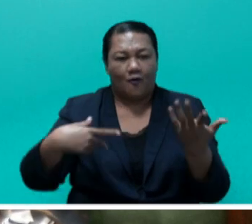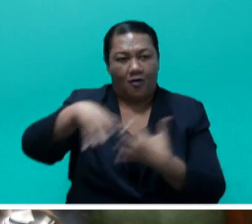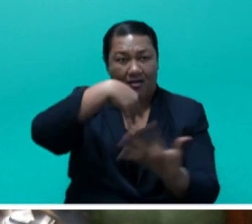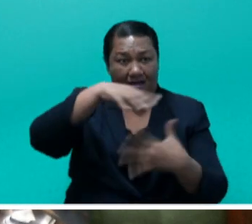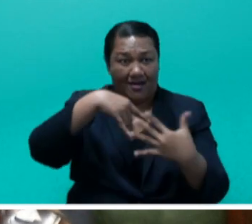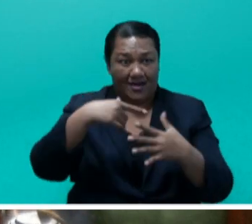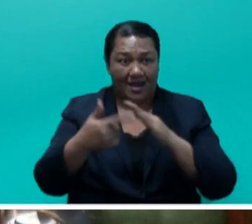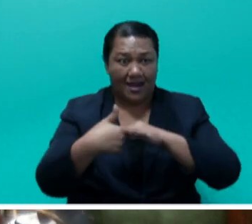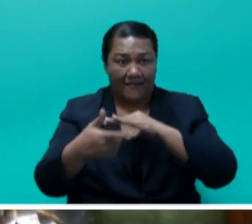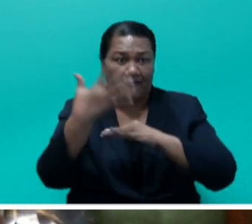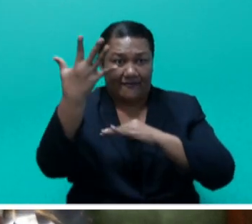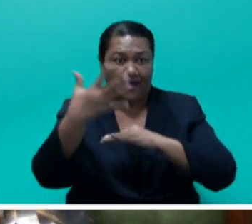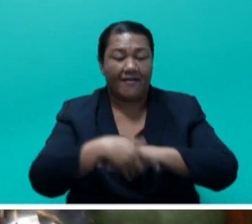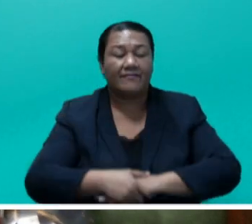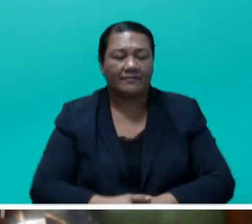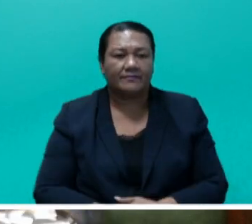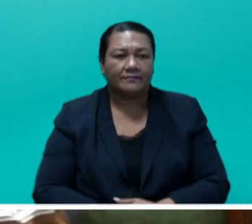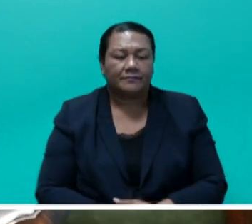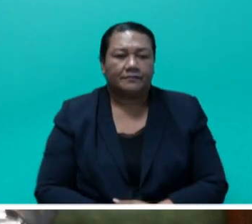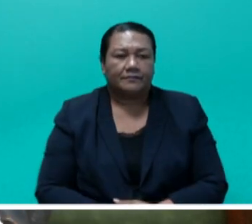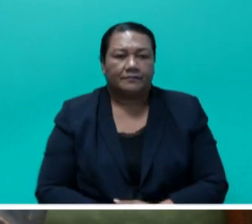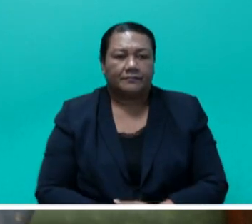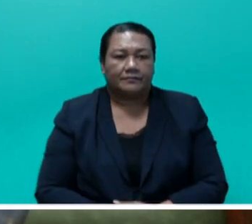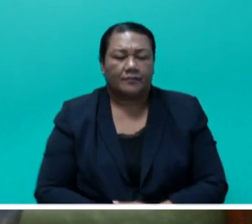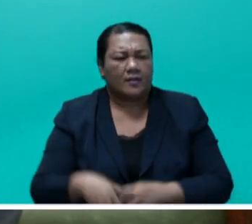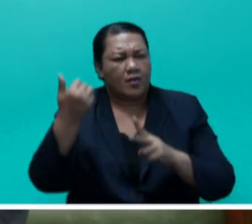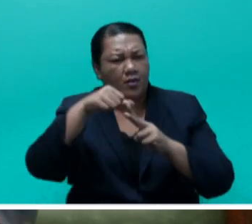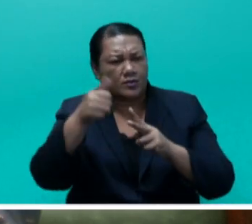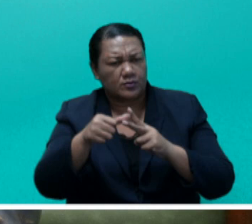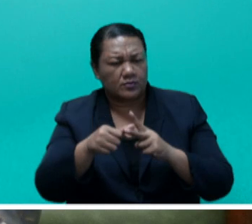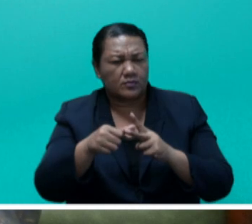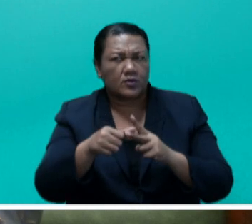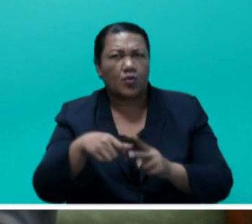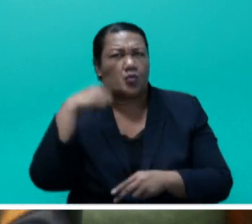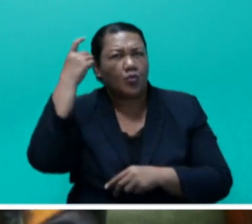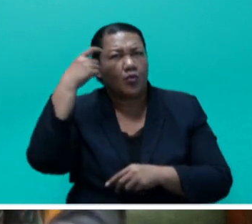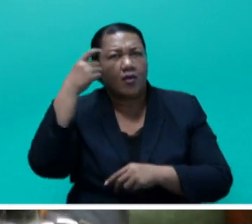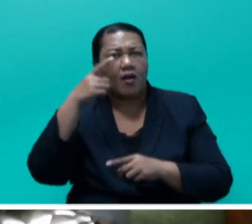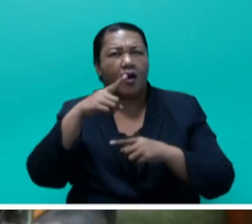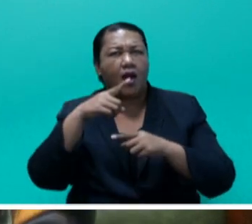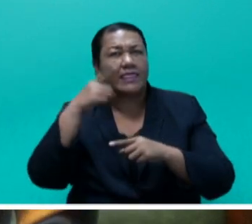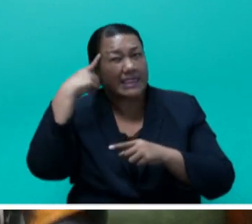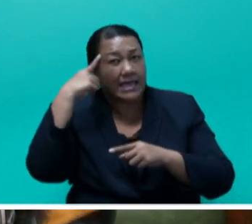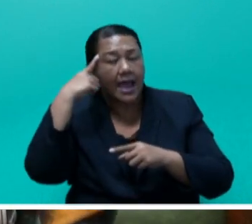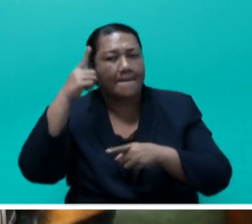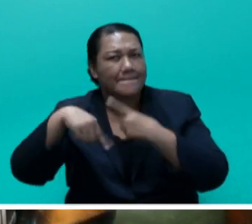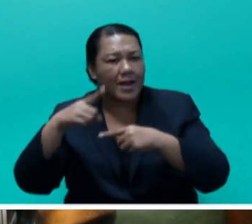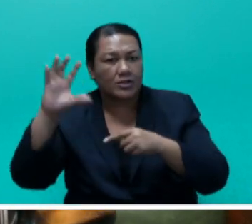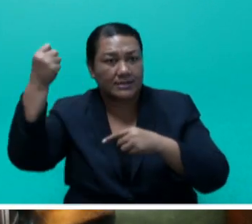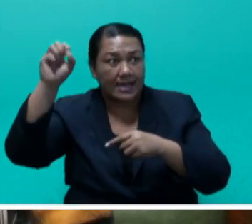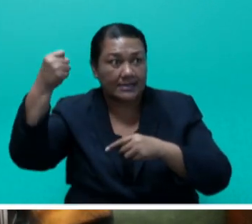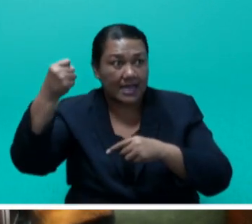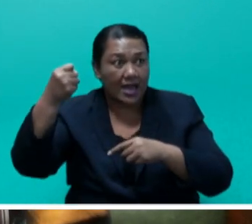the whole proposal, and we were obviously concerned about the success of